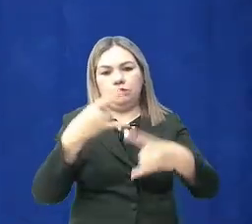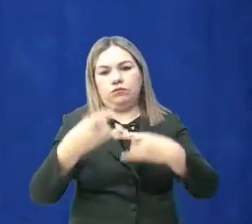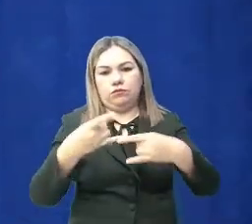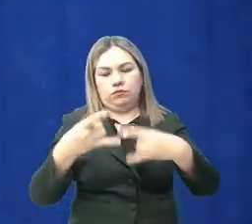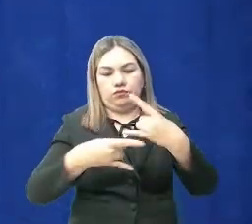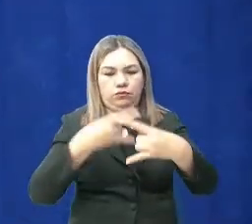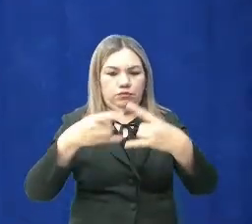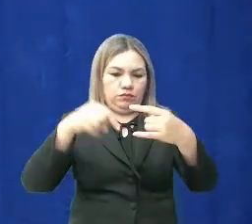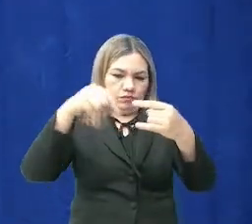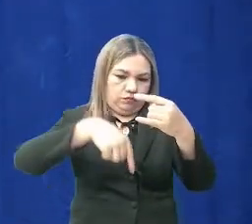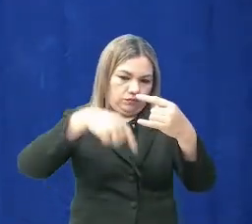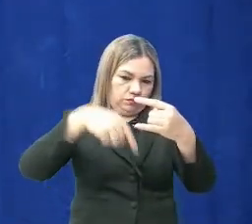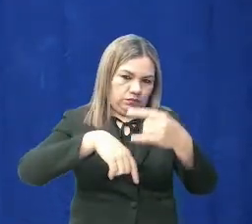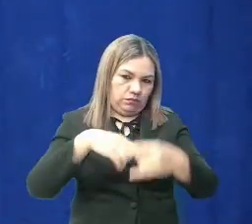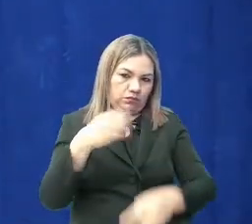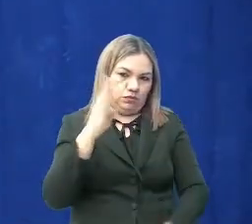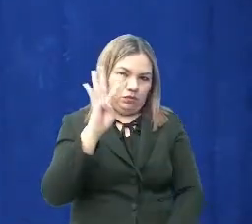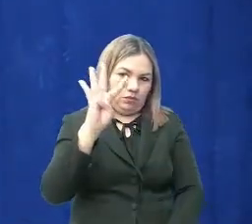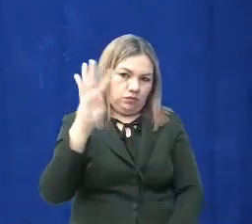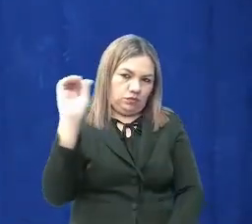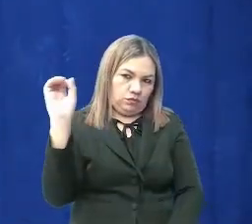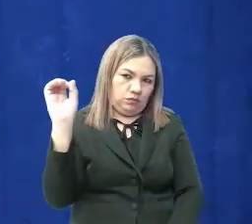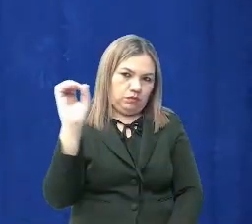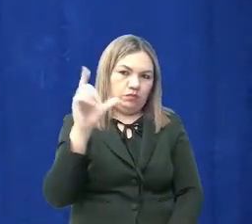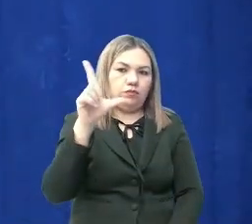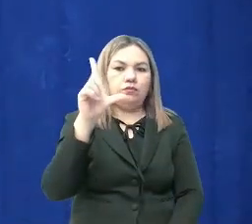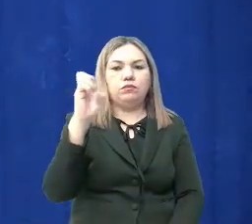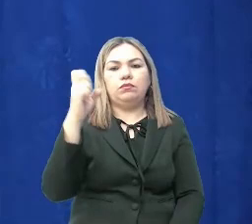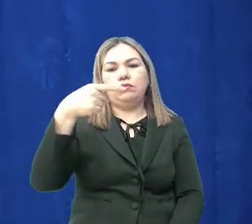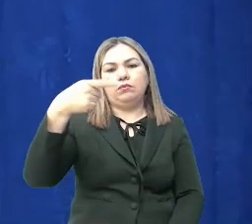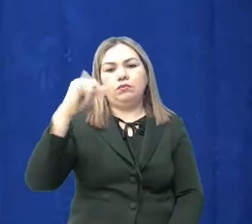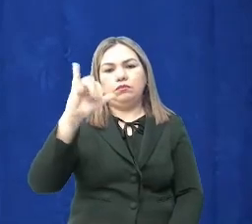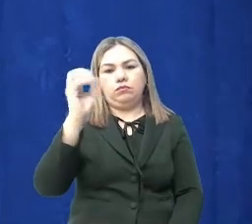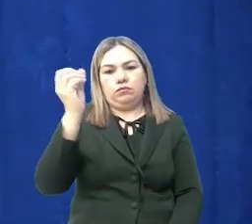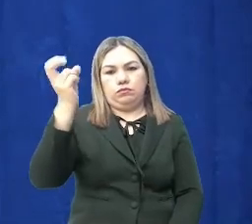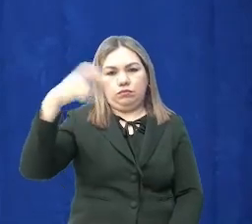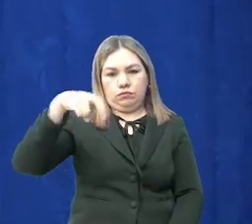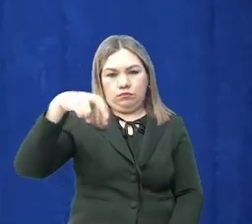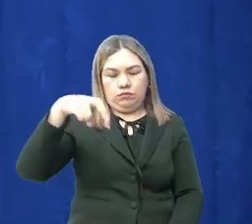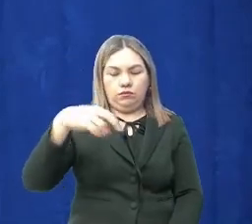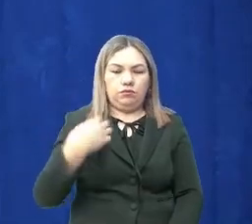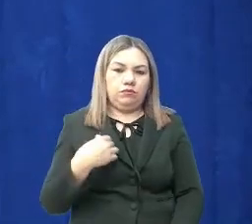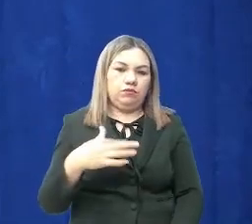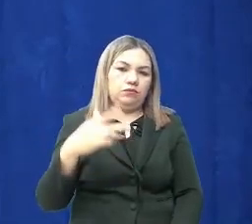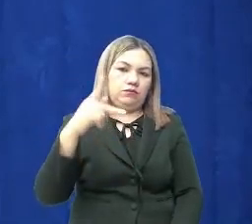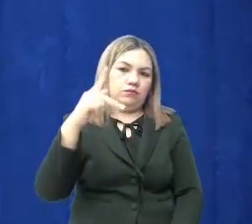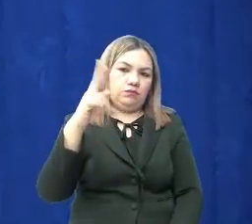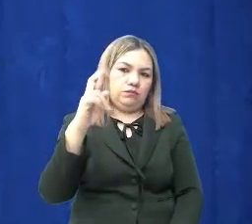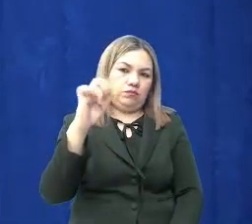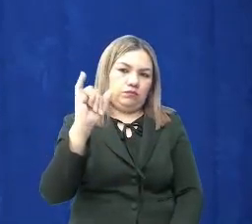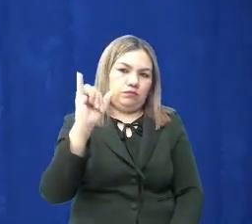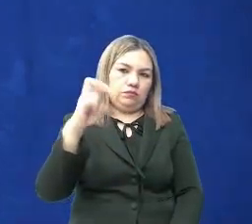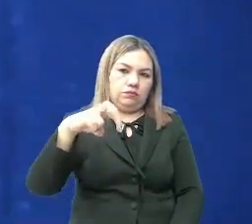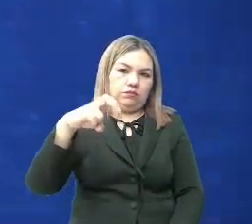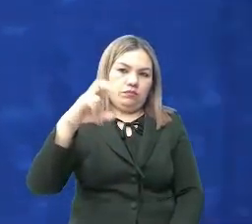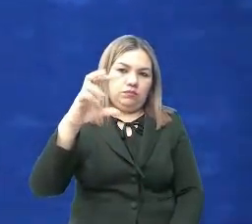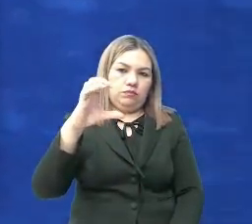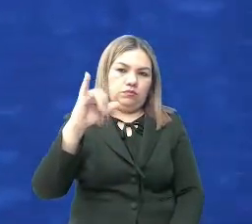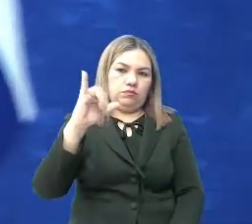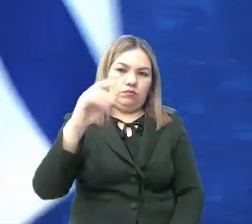Ammon has many demons, legions of demons. He's the ruler of the